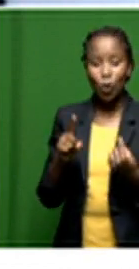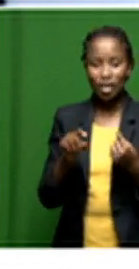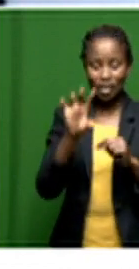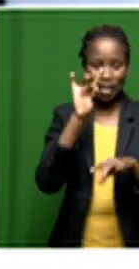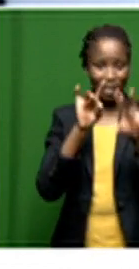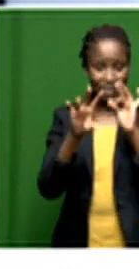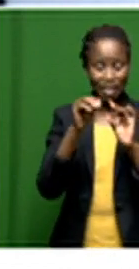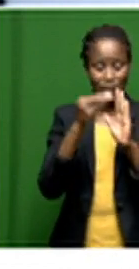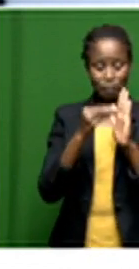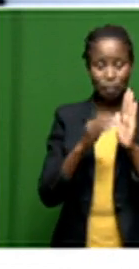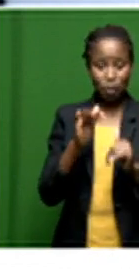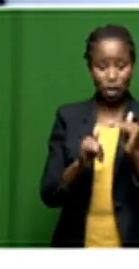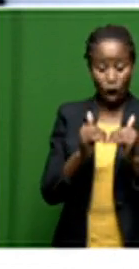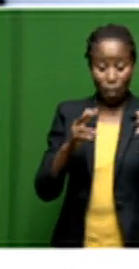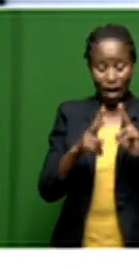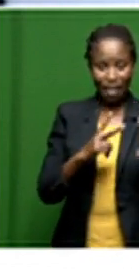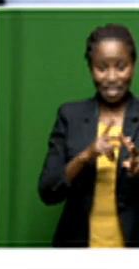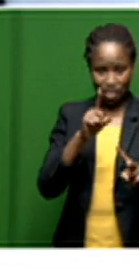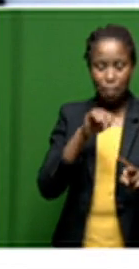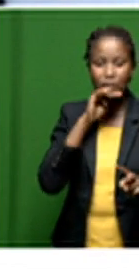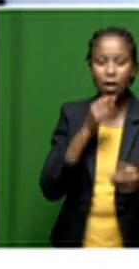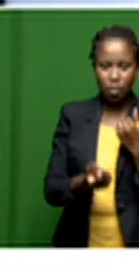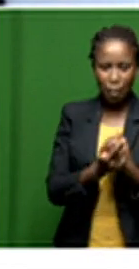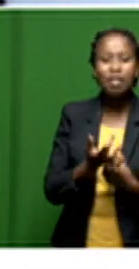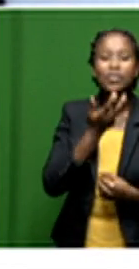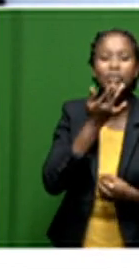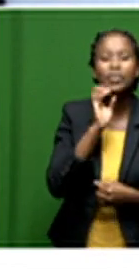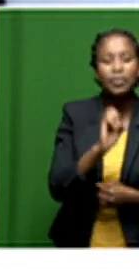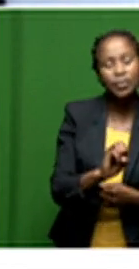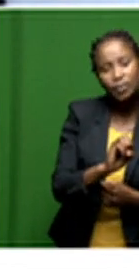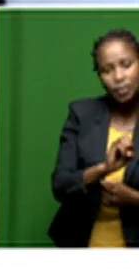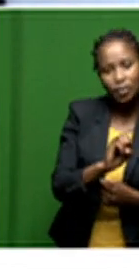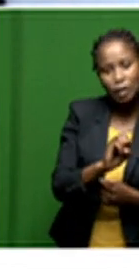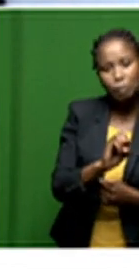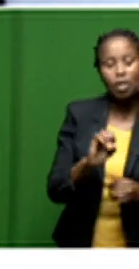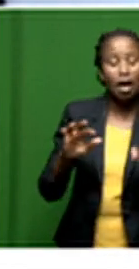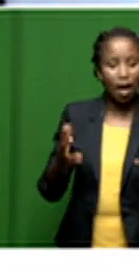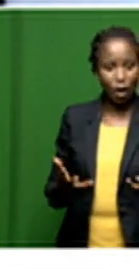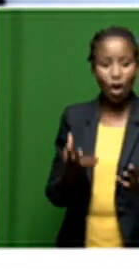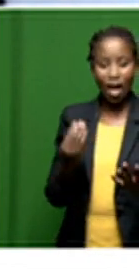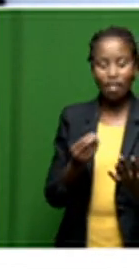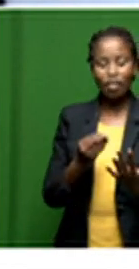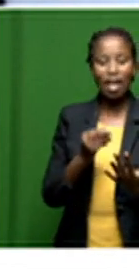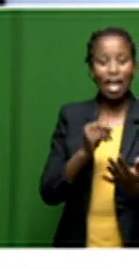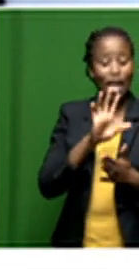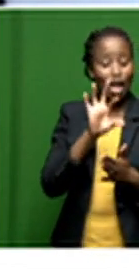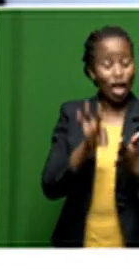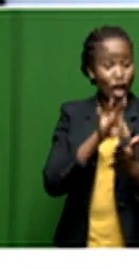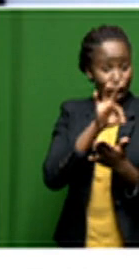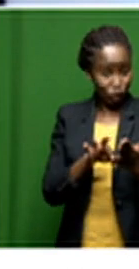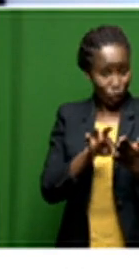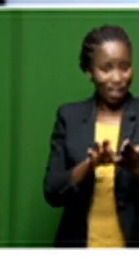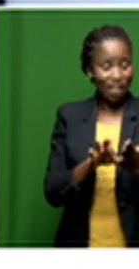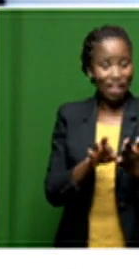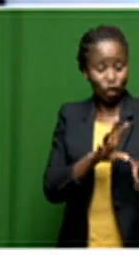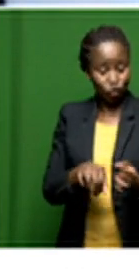process were to be reopened, because they've earmarked their electoral strategy on the failure of the